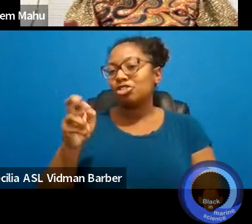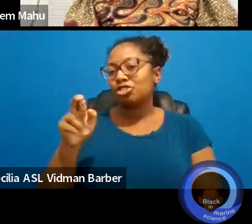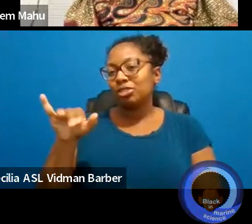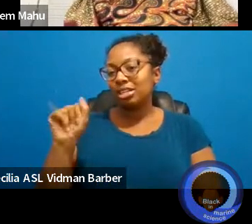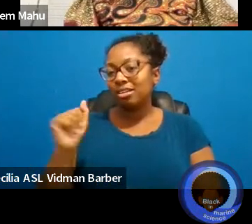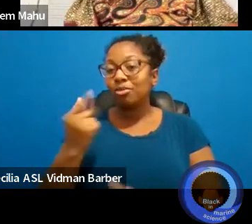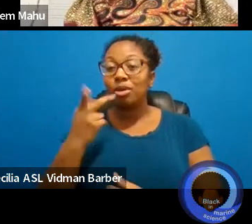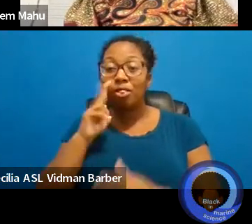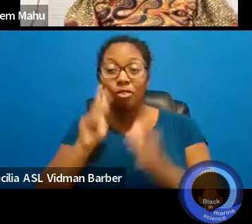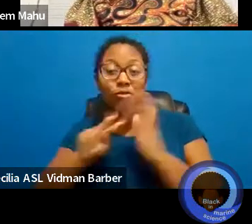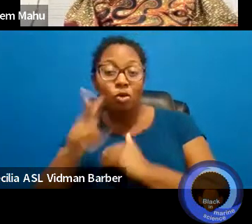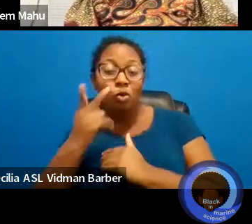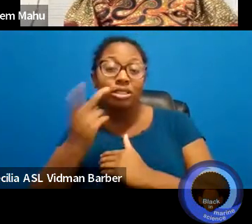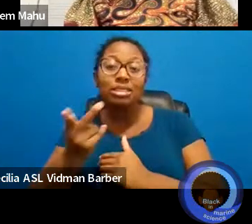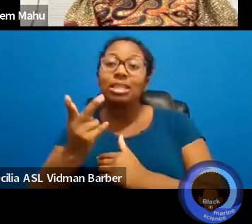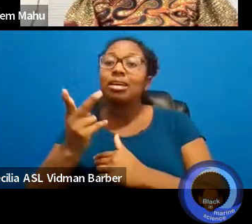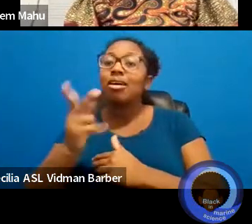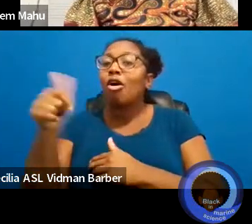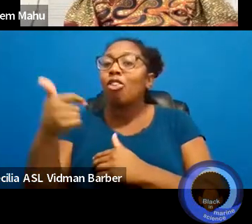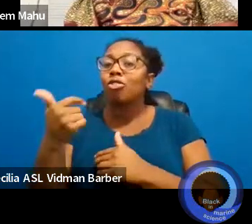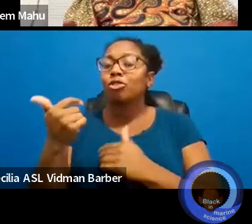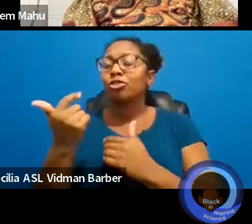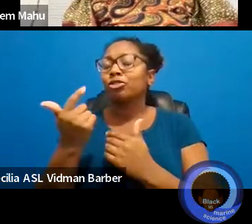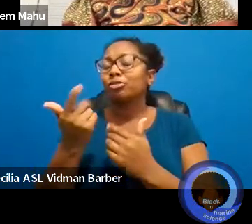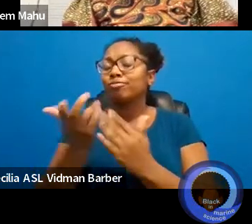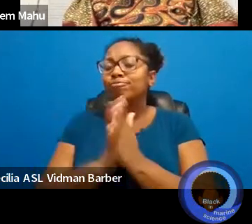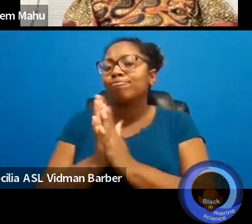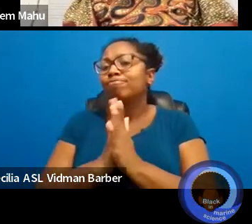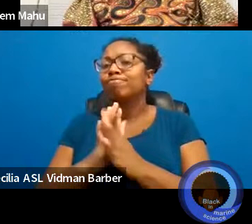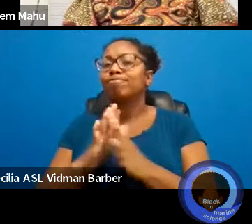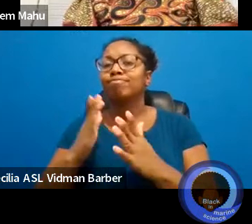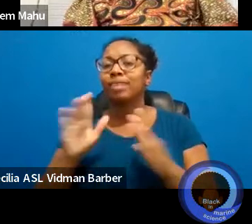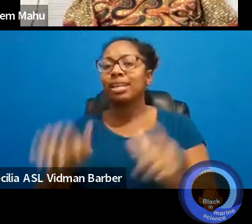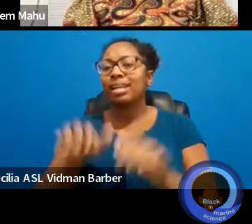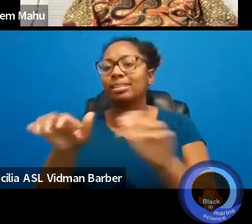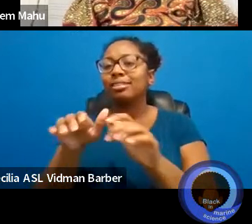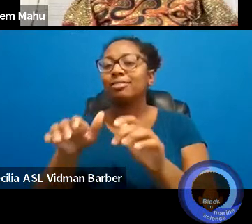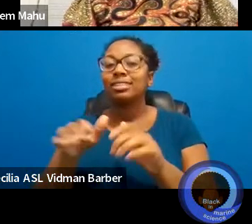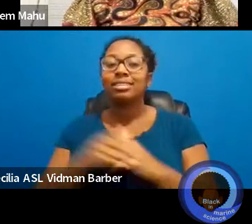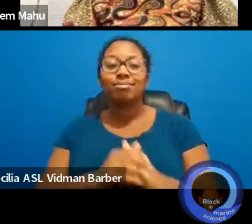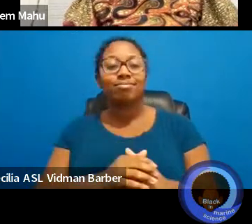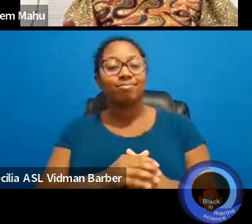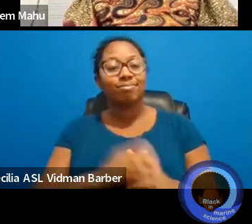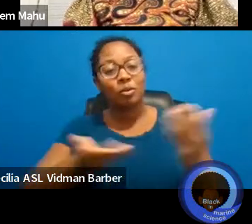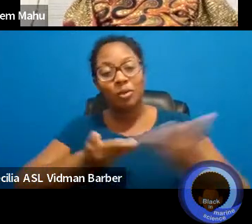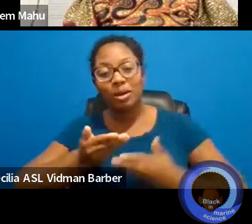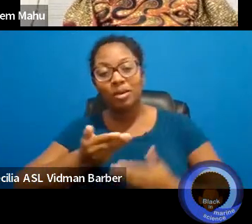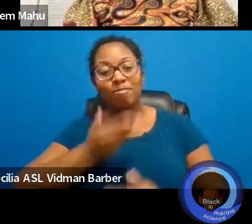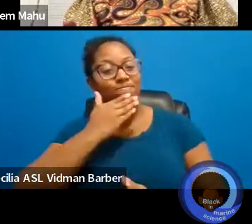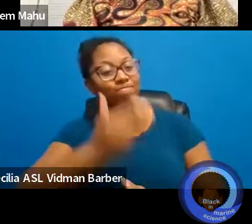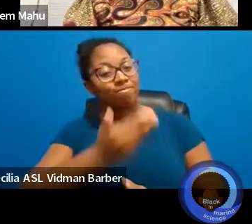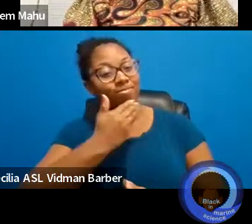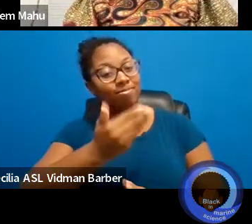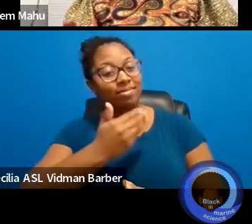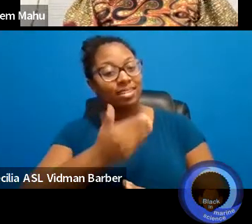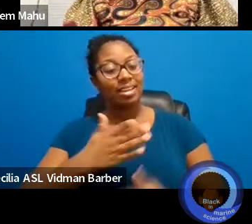and what fruitful conversation she may have. Welcome, Ms. Pratt. Thank you, Ms. Maya. It's a pleasure being